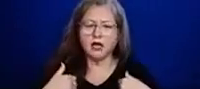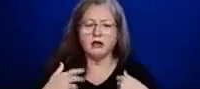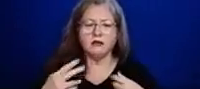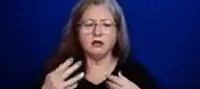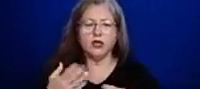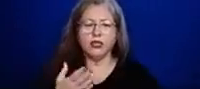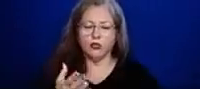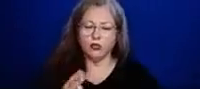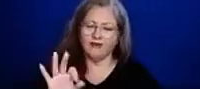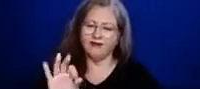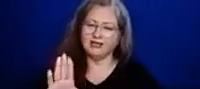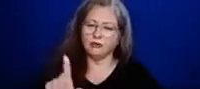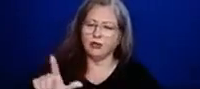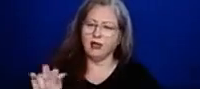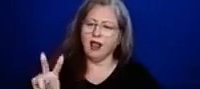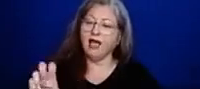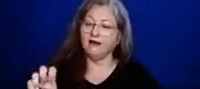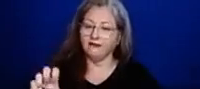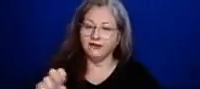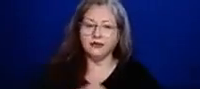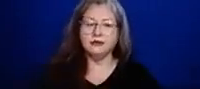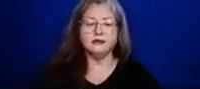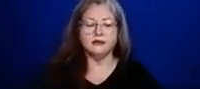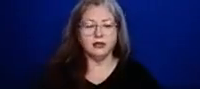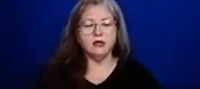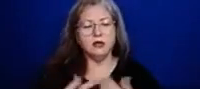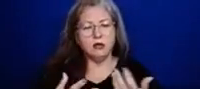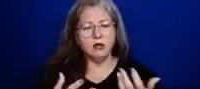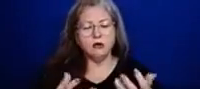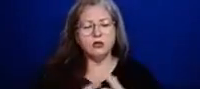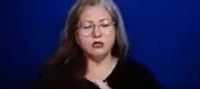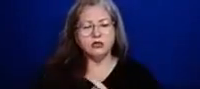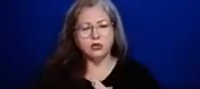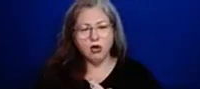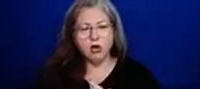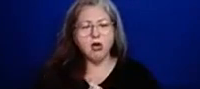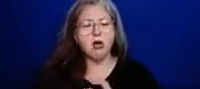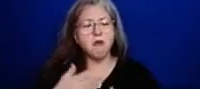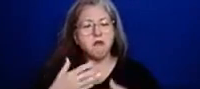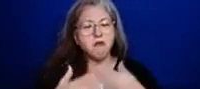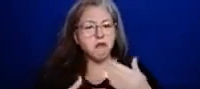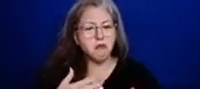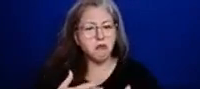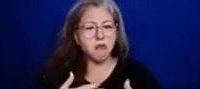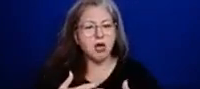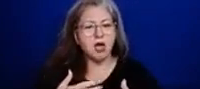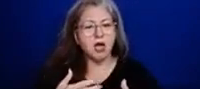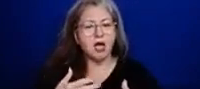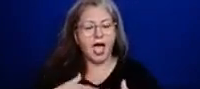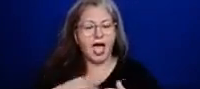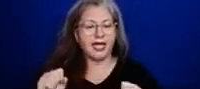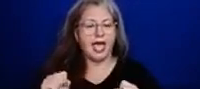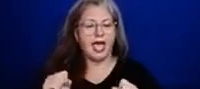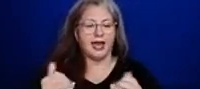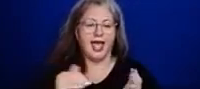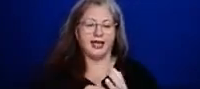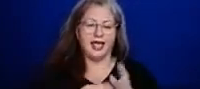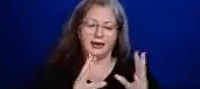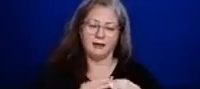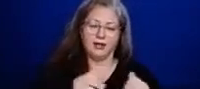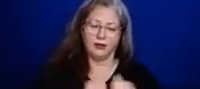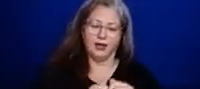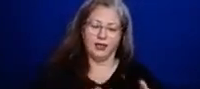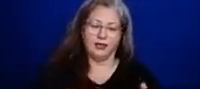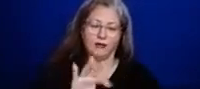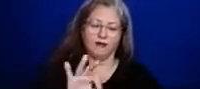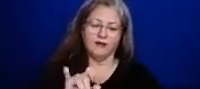through Facebook Live, yes? Yeah. So I started to get to go back with feminist